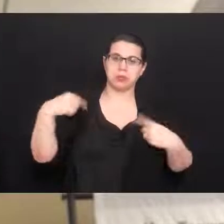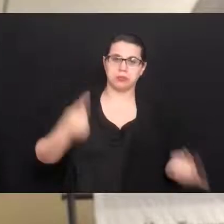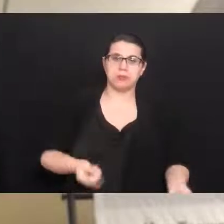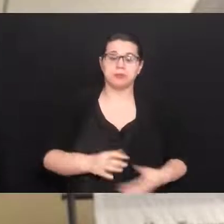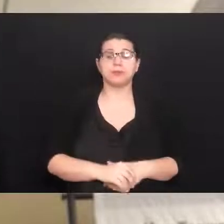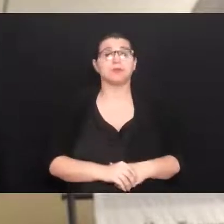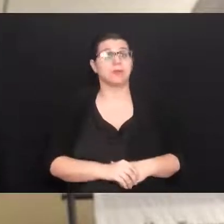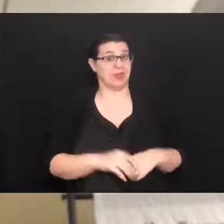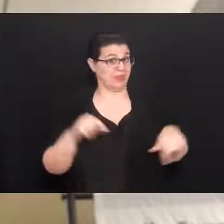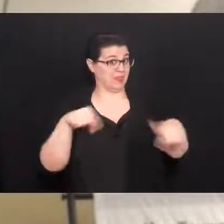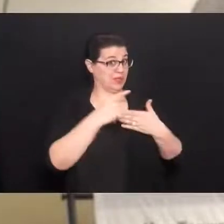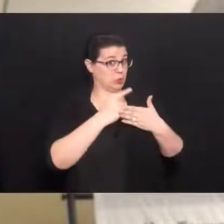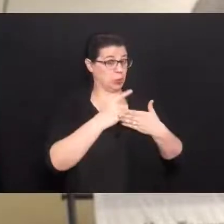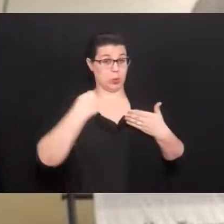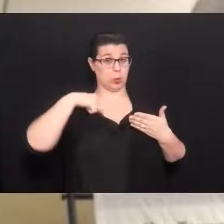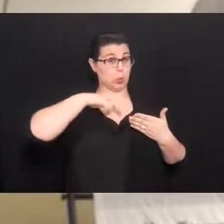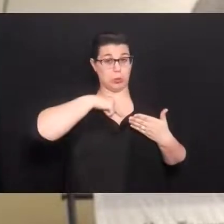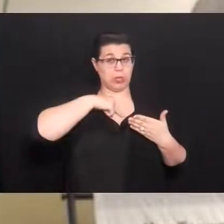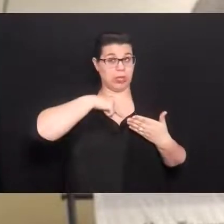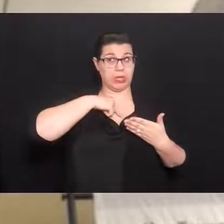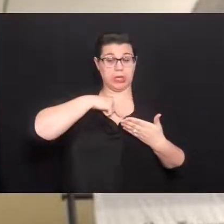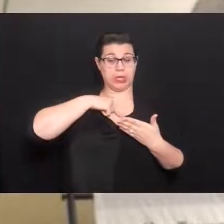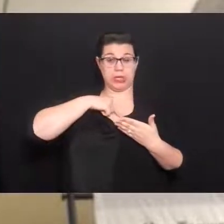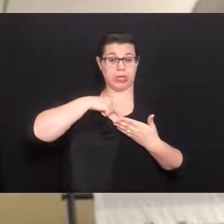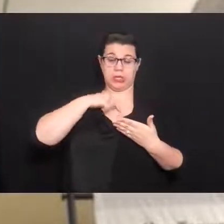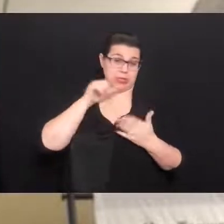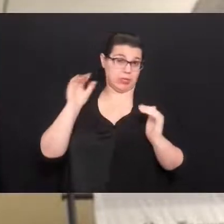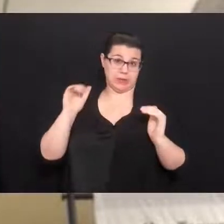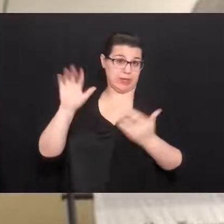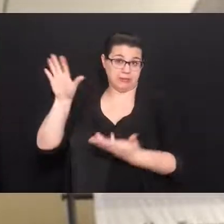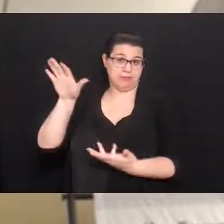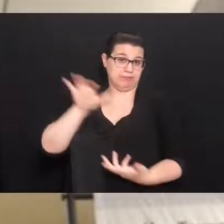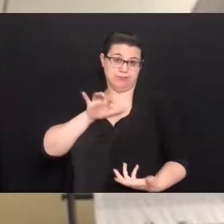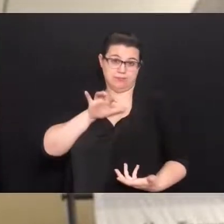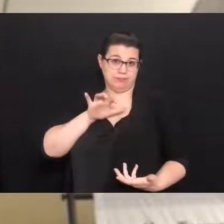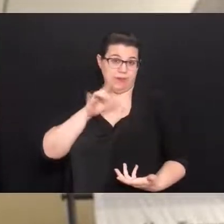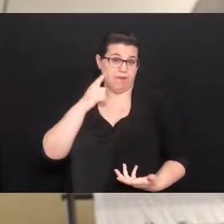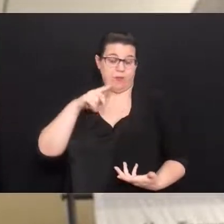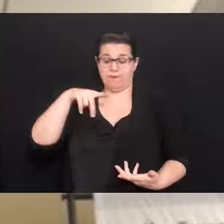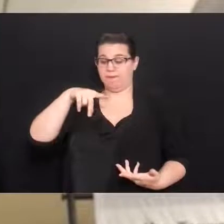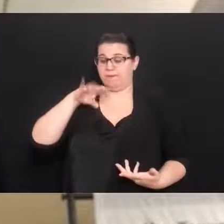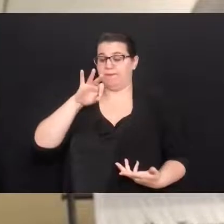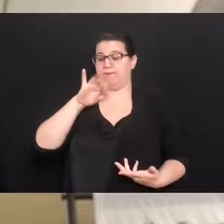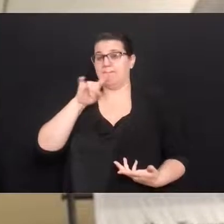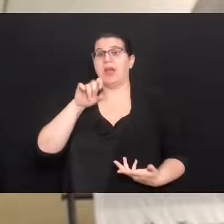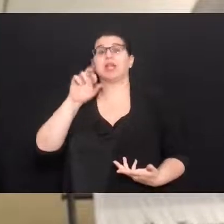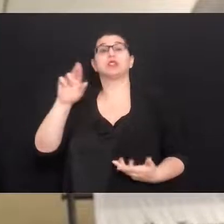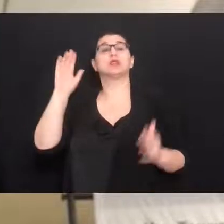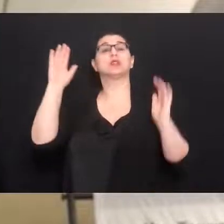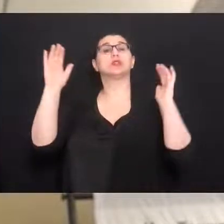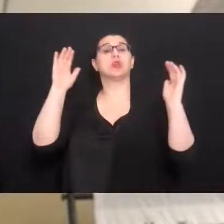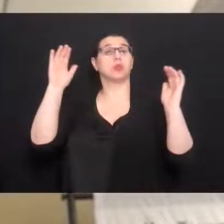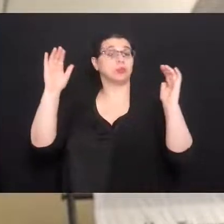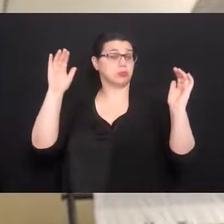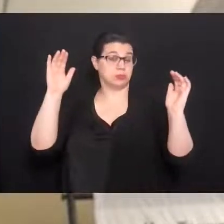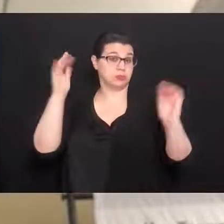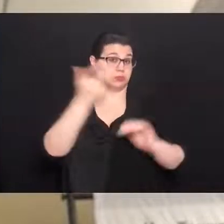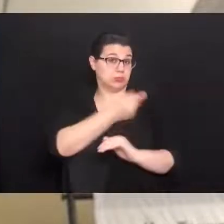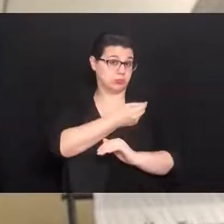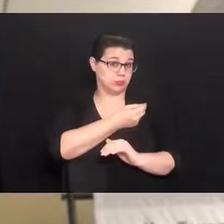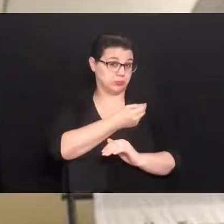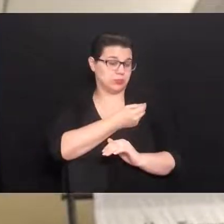we are not receiving any shipment of Pfizer adult doses as Pfizer retools